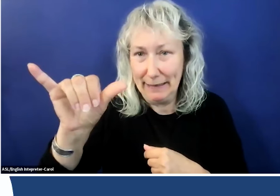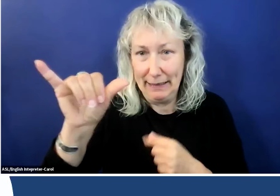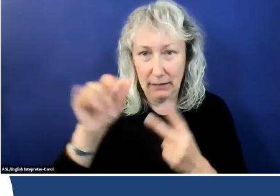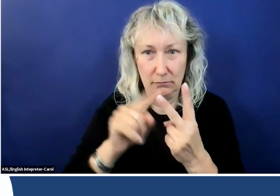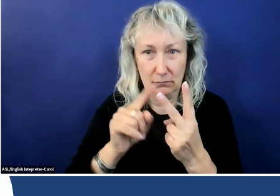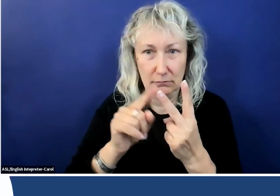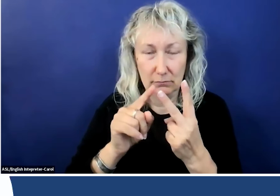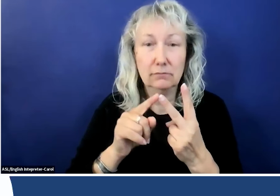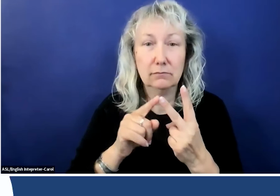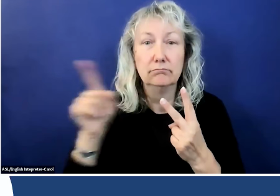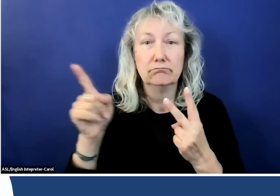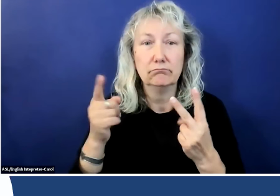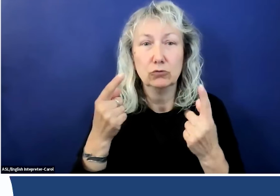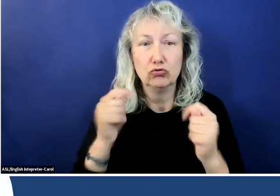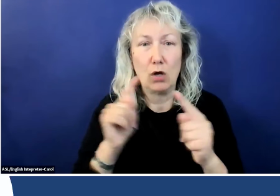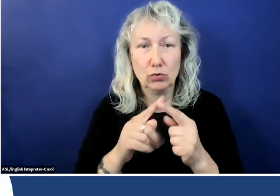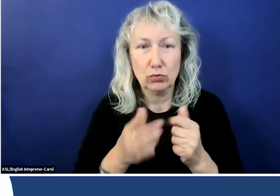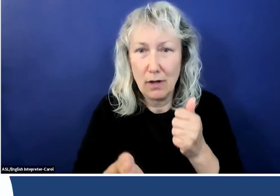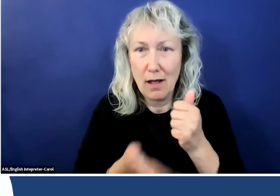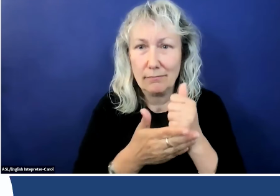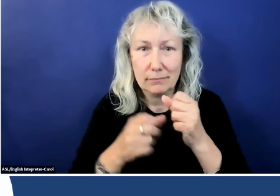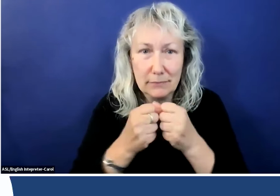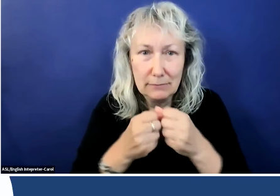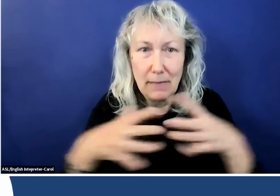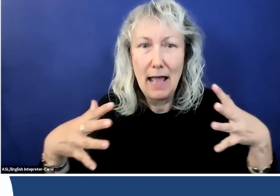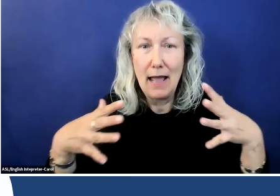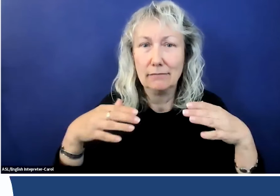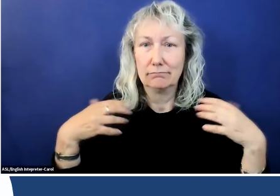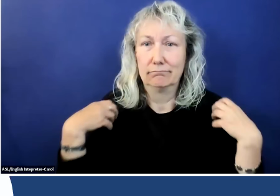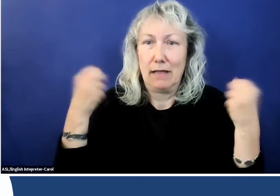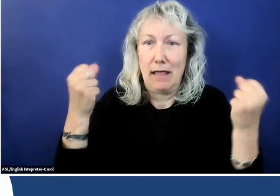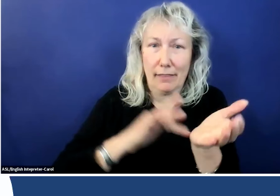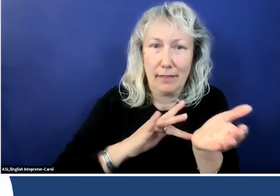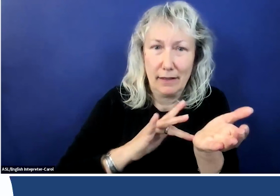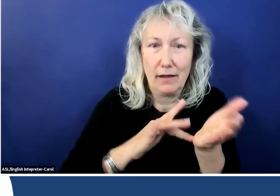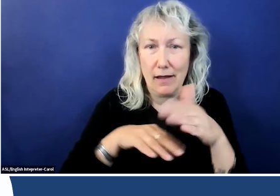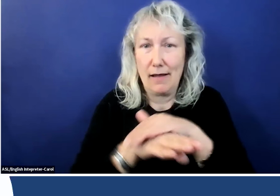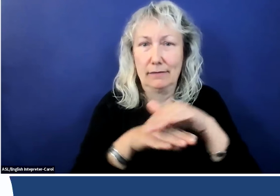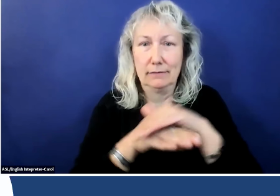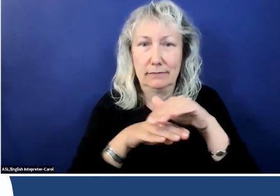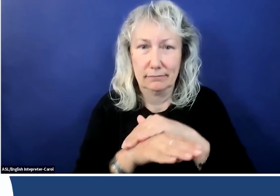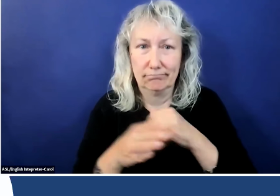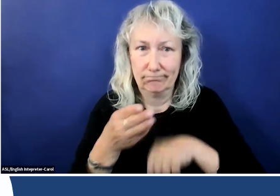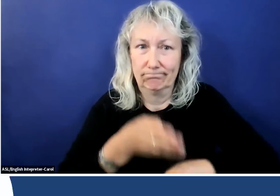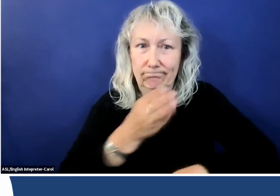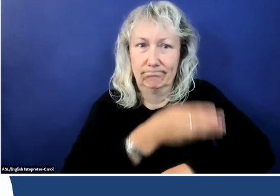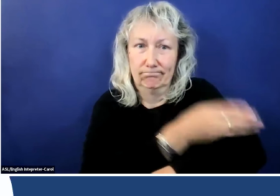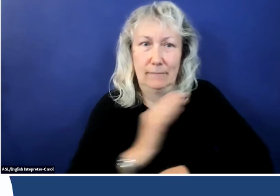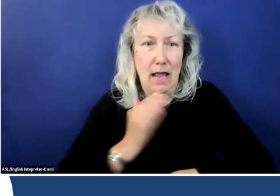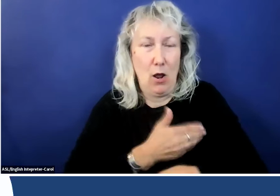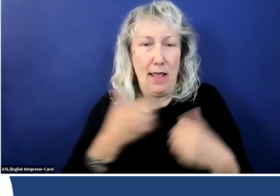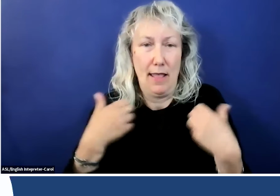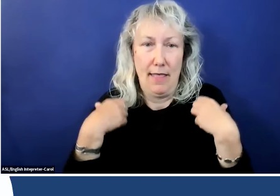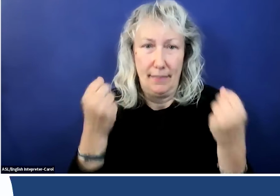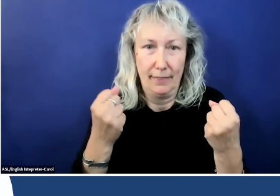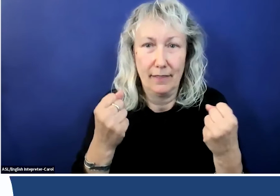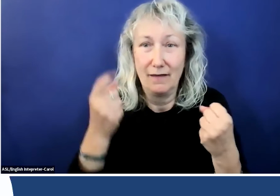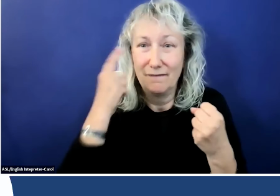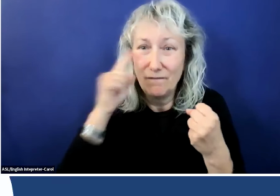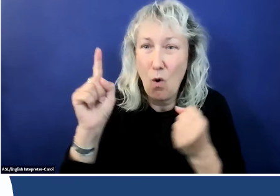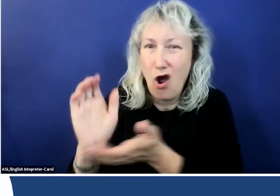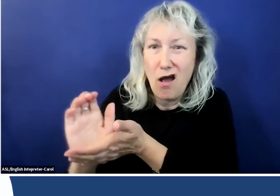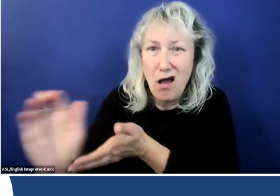access and improved public health for underserved communities. As chairperson for the Oregon Pharmacy